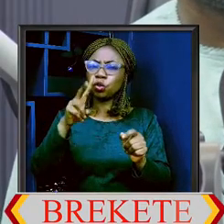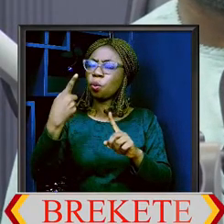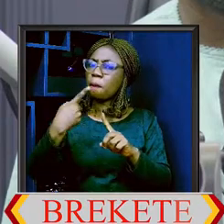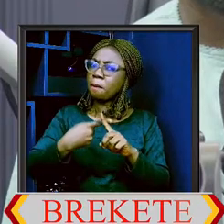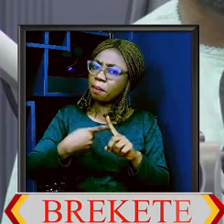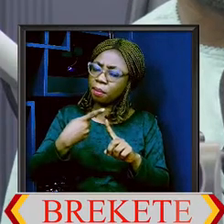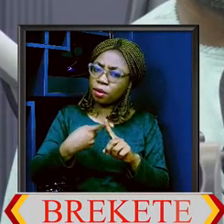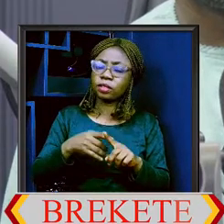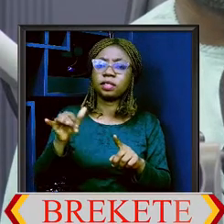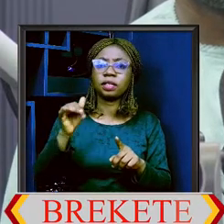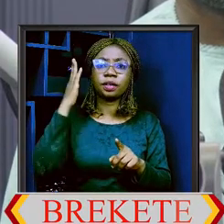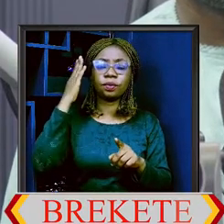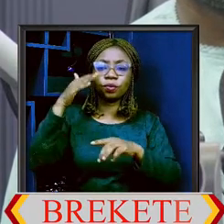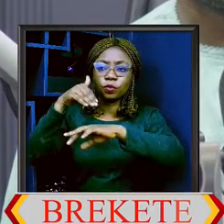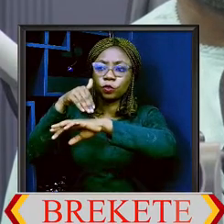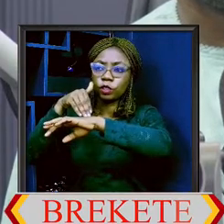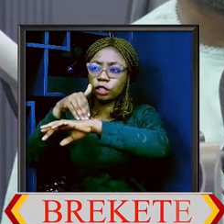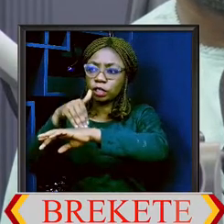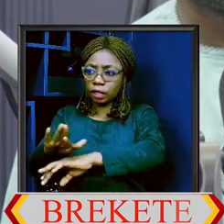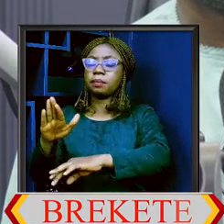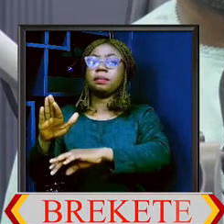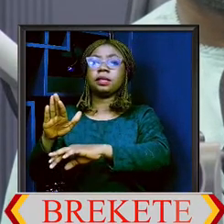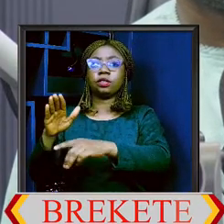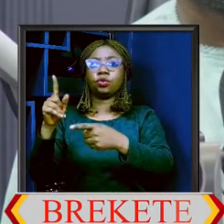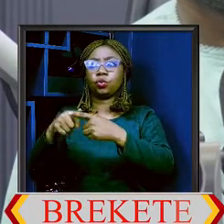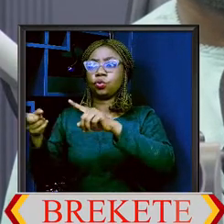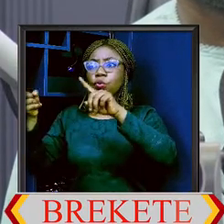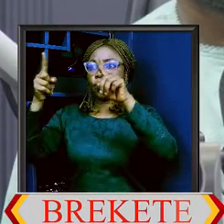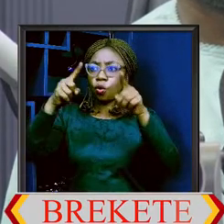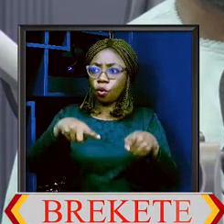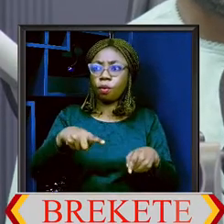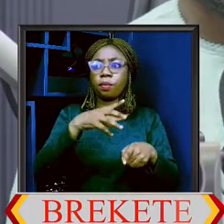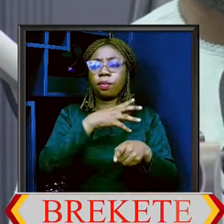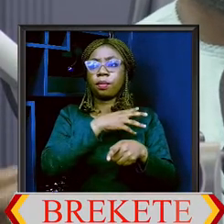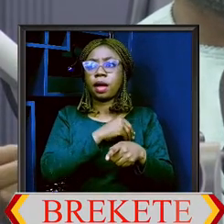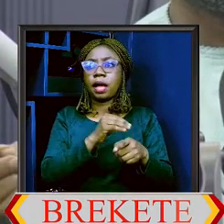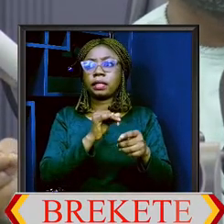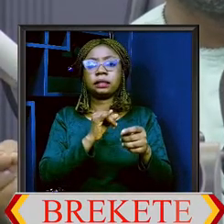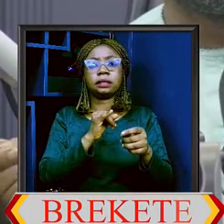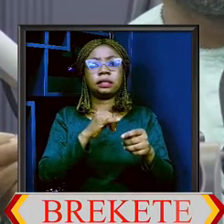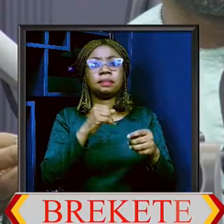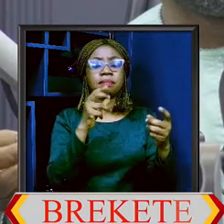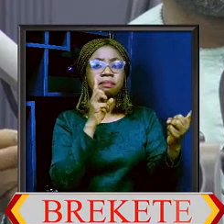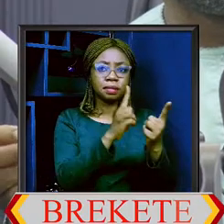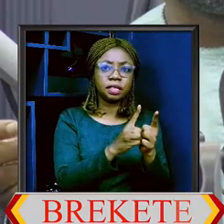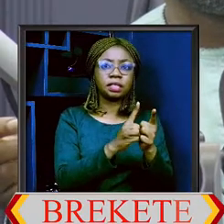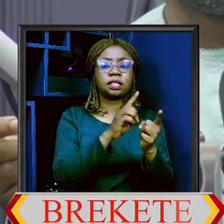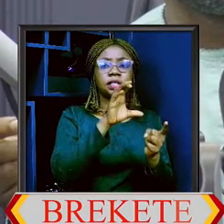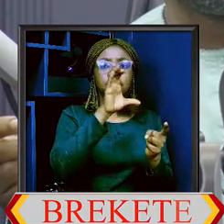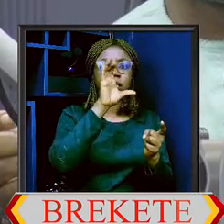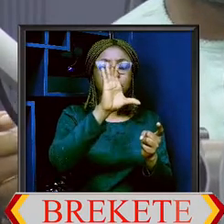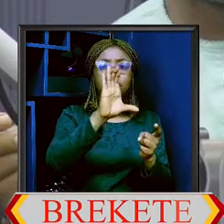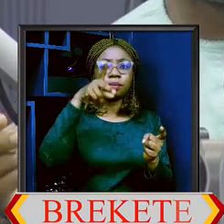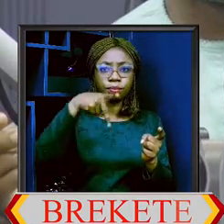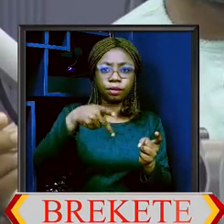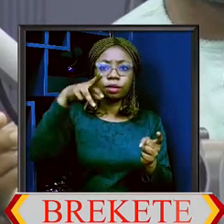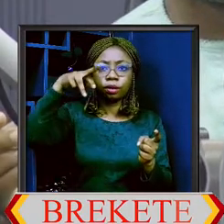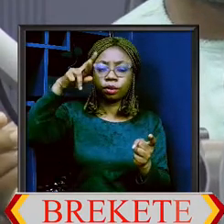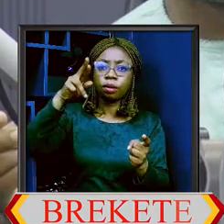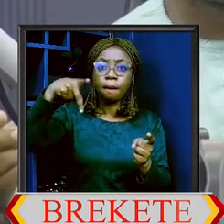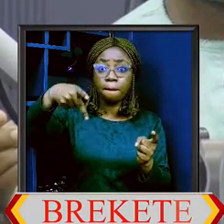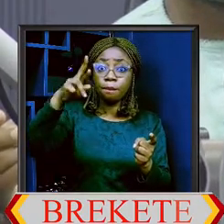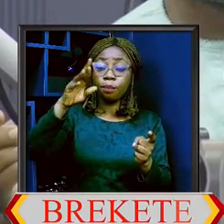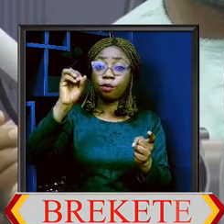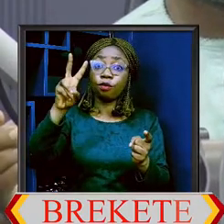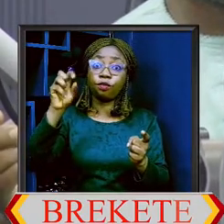months they will send signal for me to come and interview CP provos that I should pack I will take